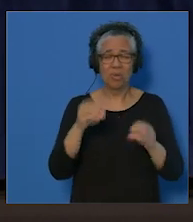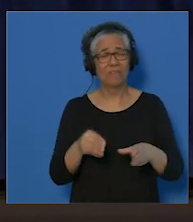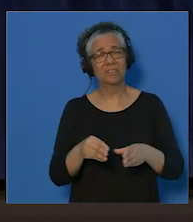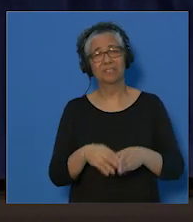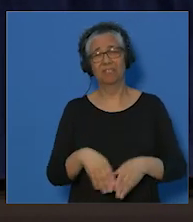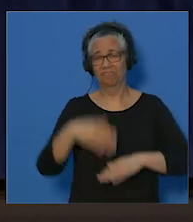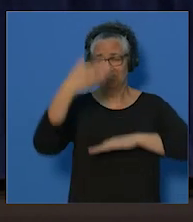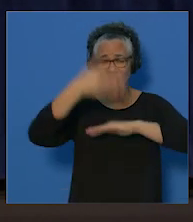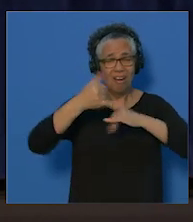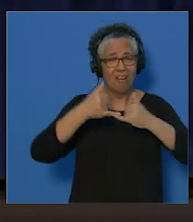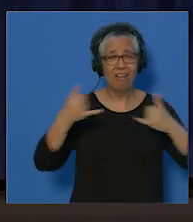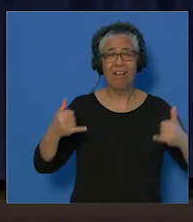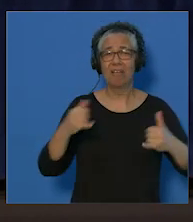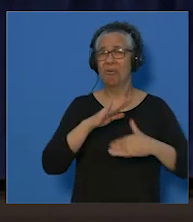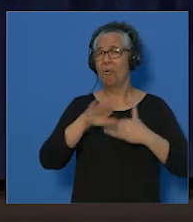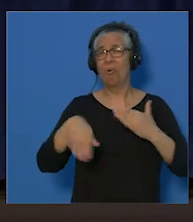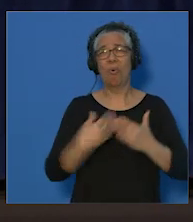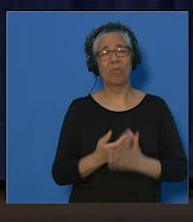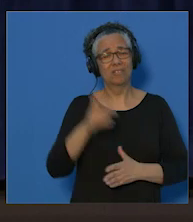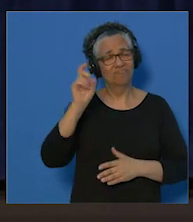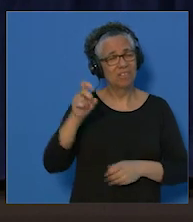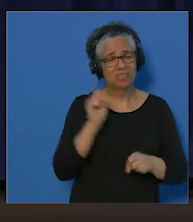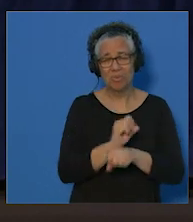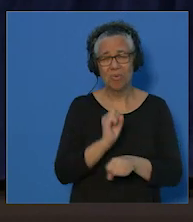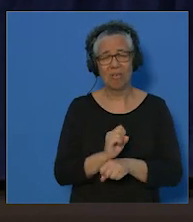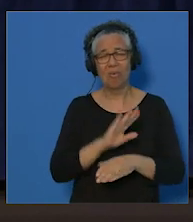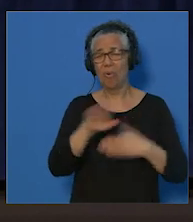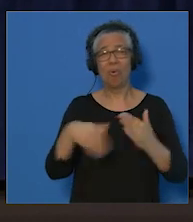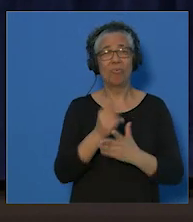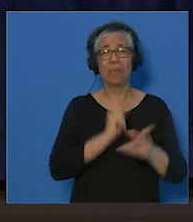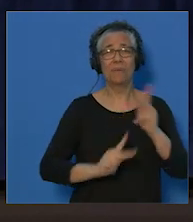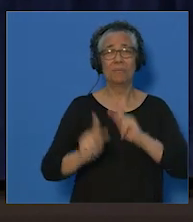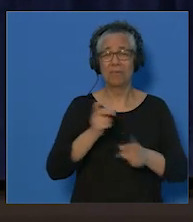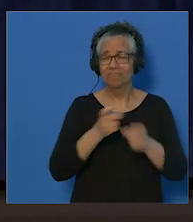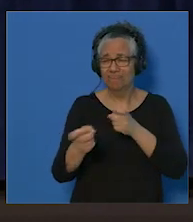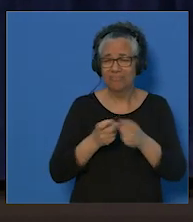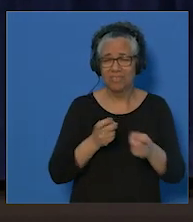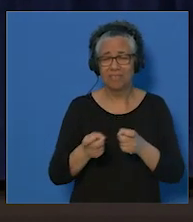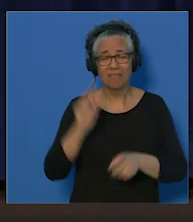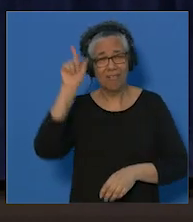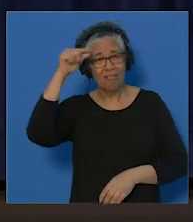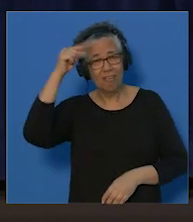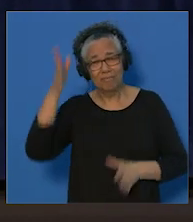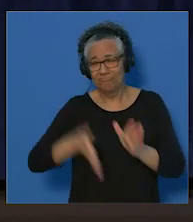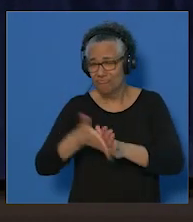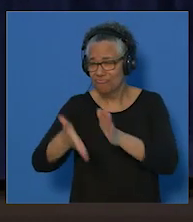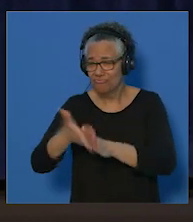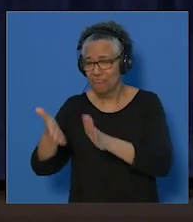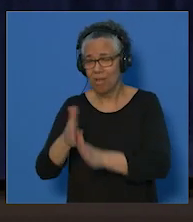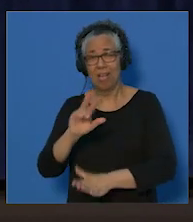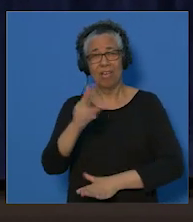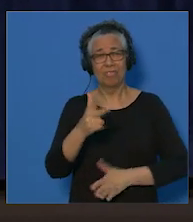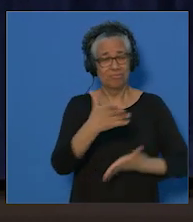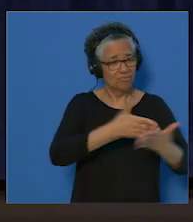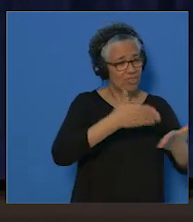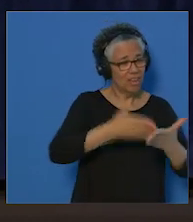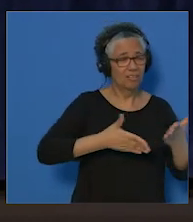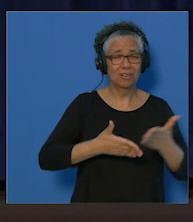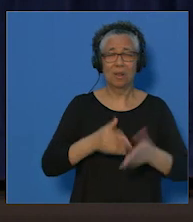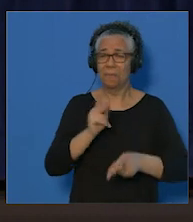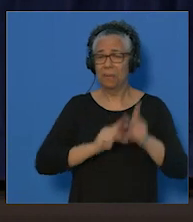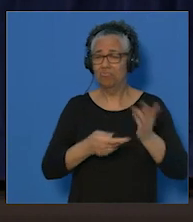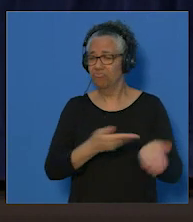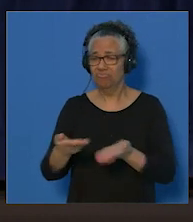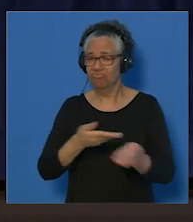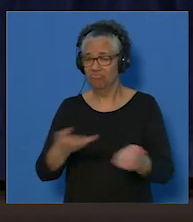line, all of our essential services, all the persons that are keeping the government continuing to run, the third sector services, the persons who are out delivering